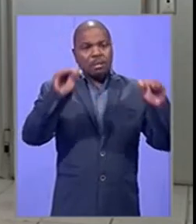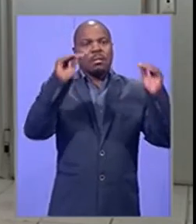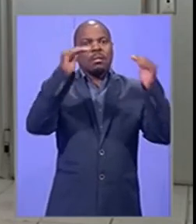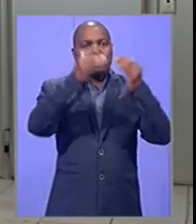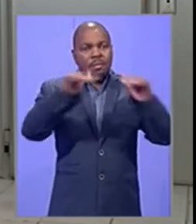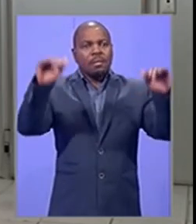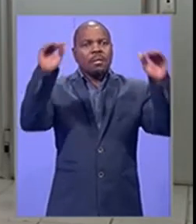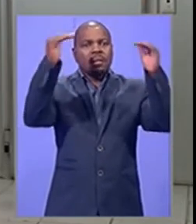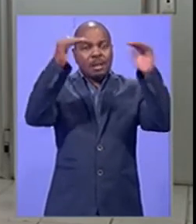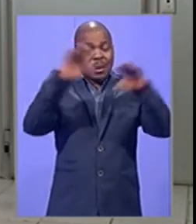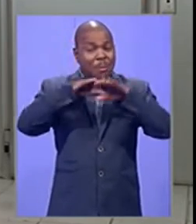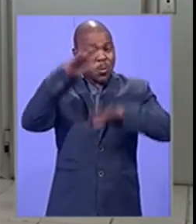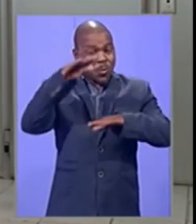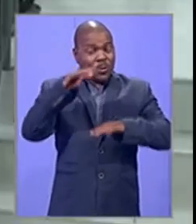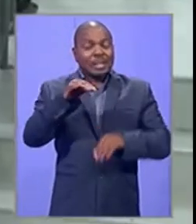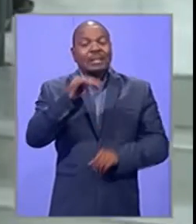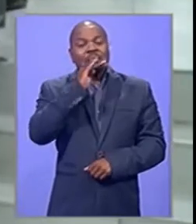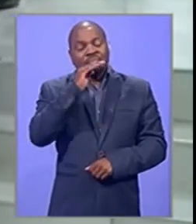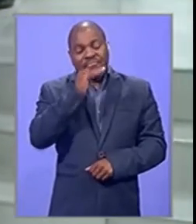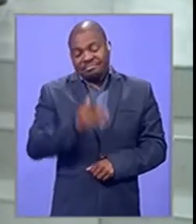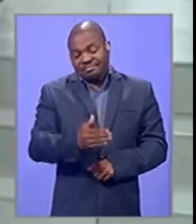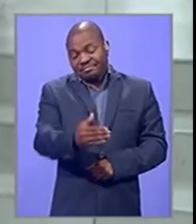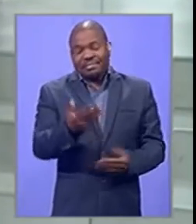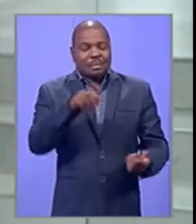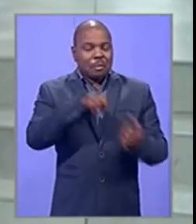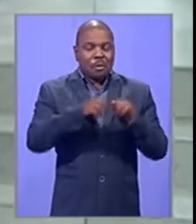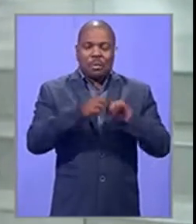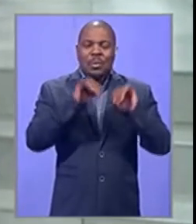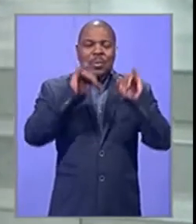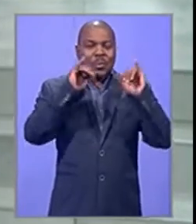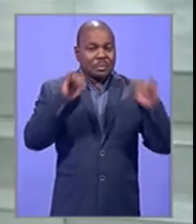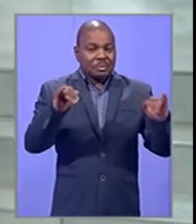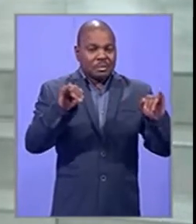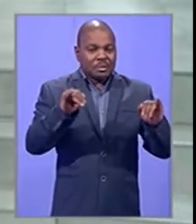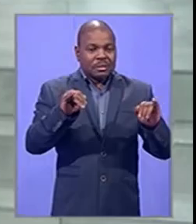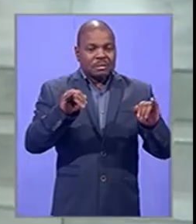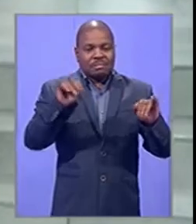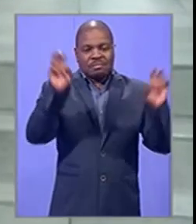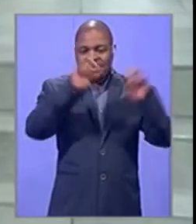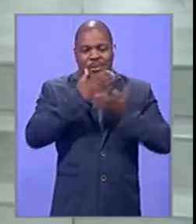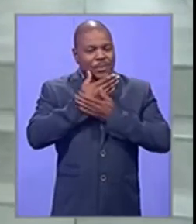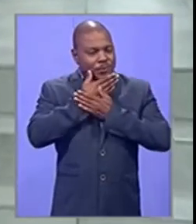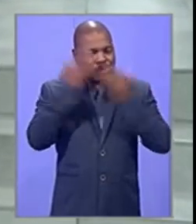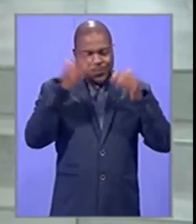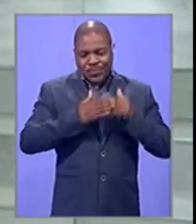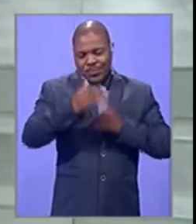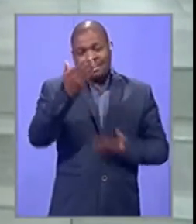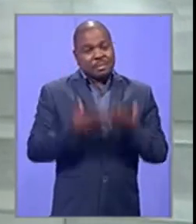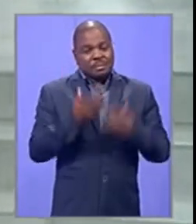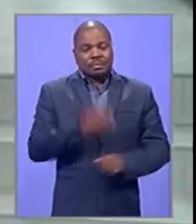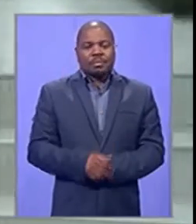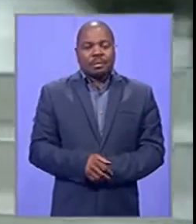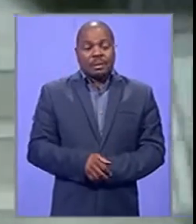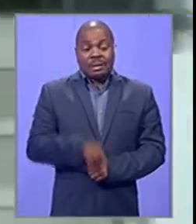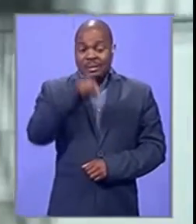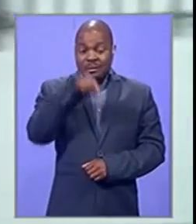up, it means eventually we'll have a problem where there is no electricity at all,